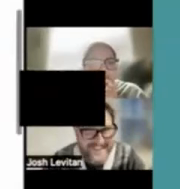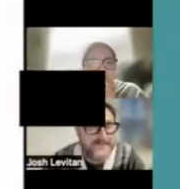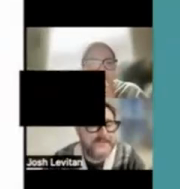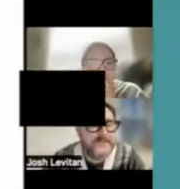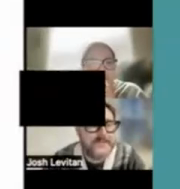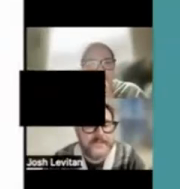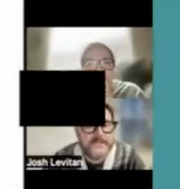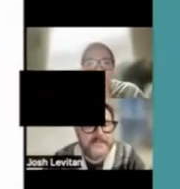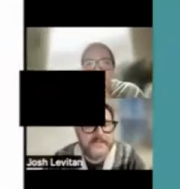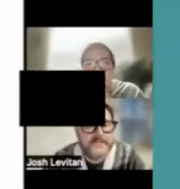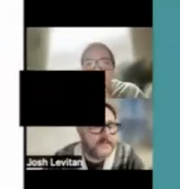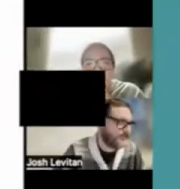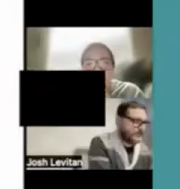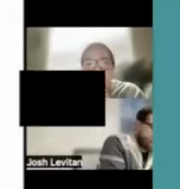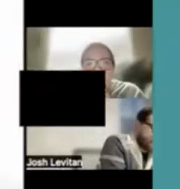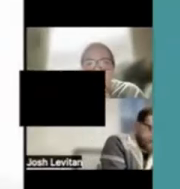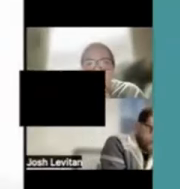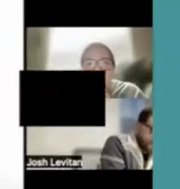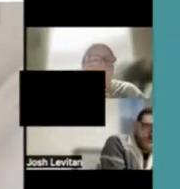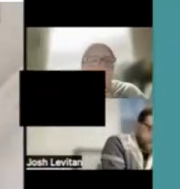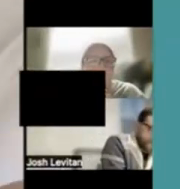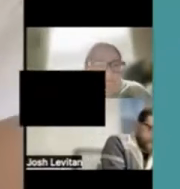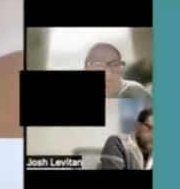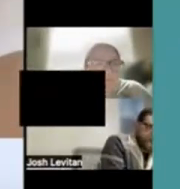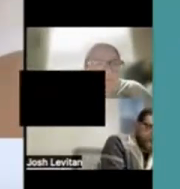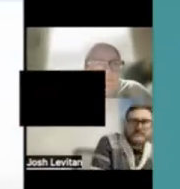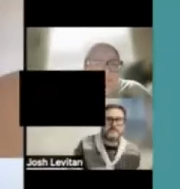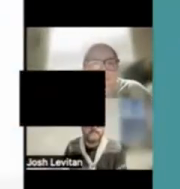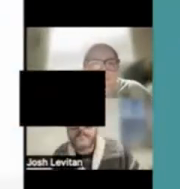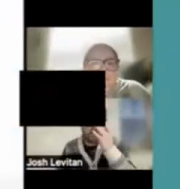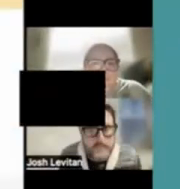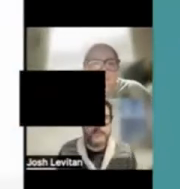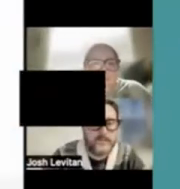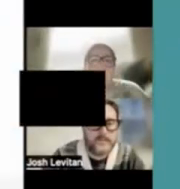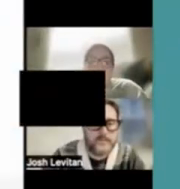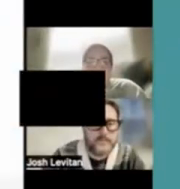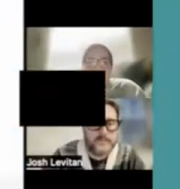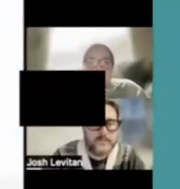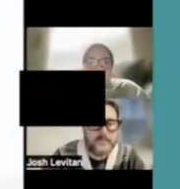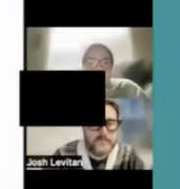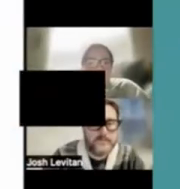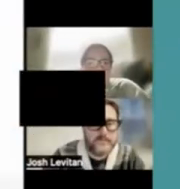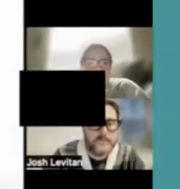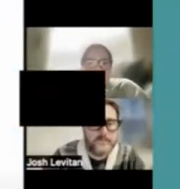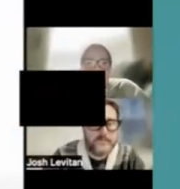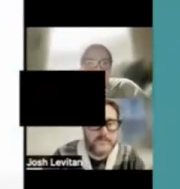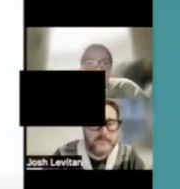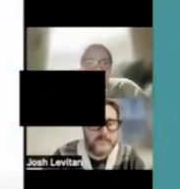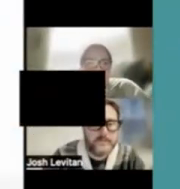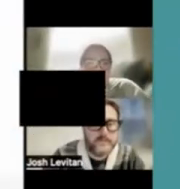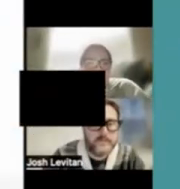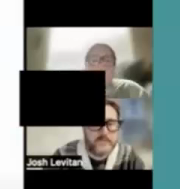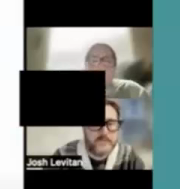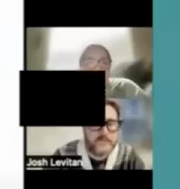doing this. So you can see she's looking up broadband. She's getting referred to EBB, which is the old program. Eventually, she gets referred